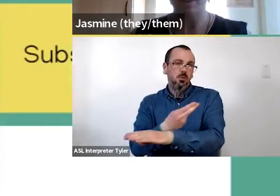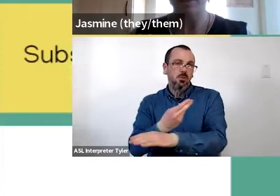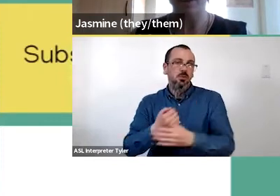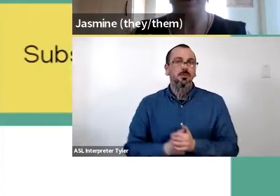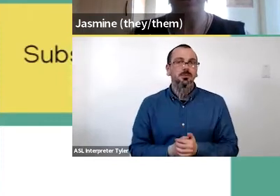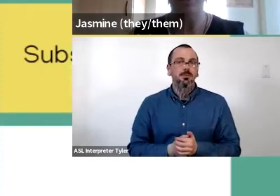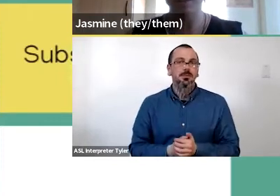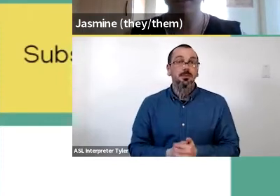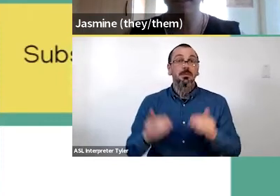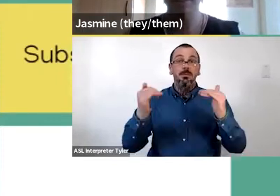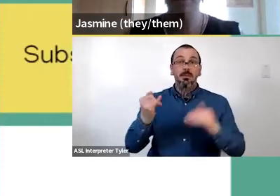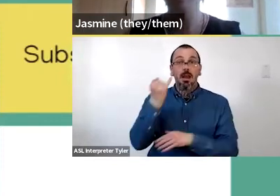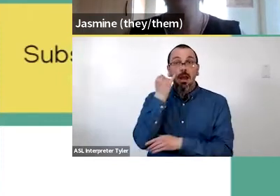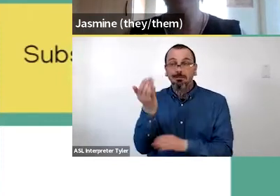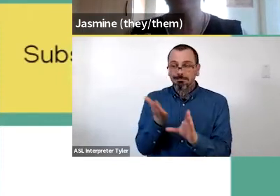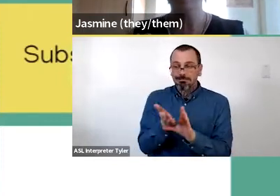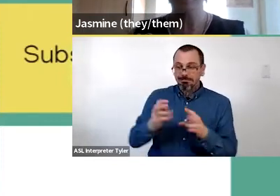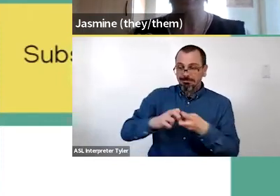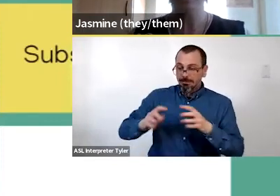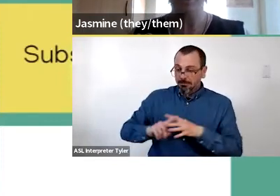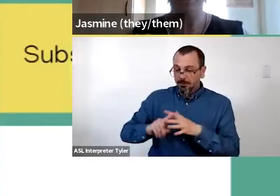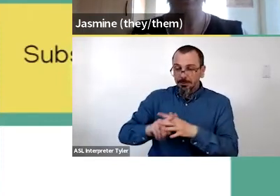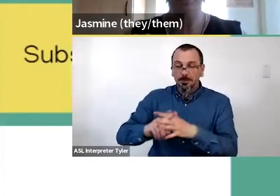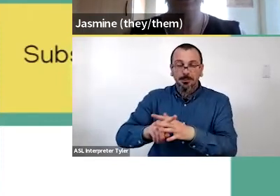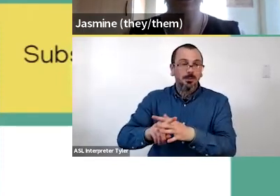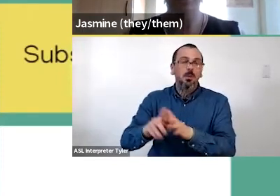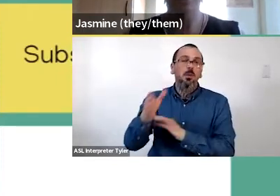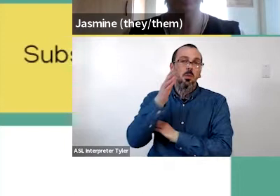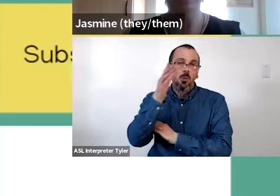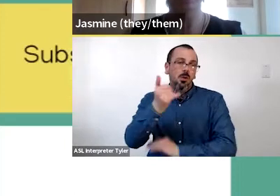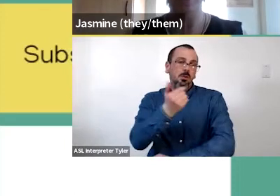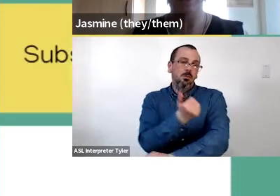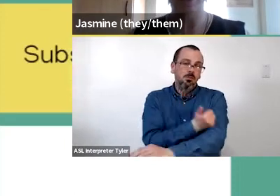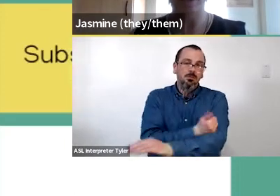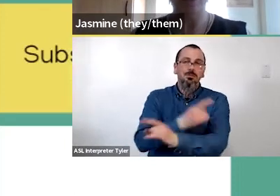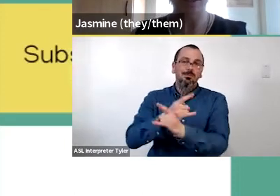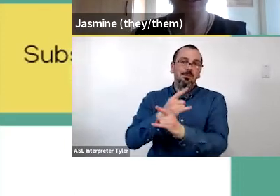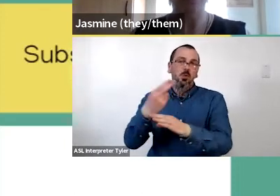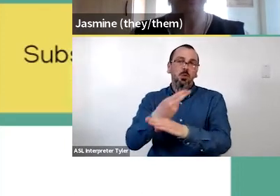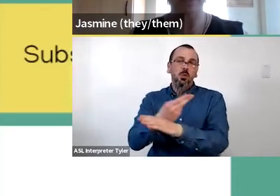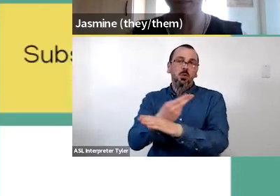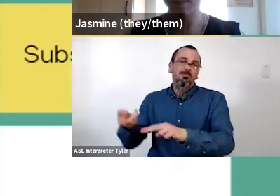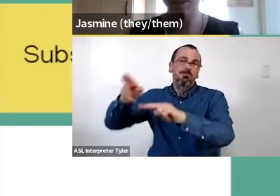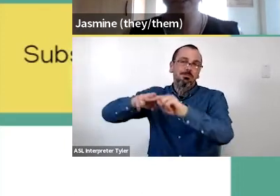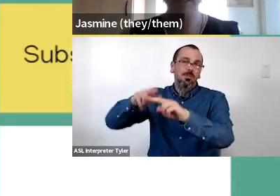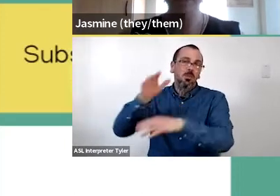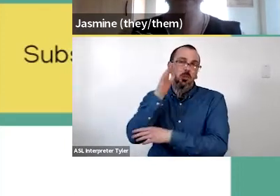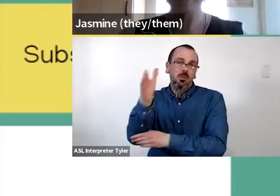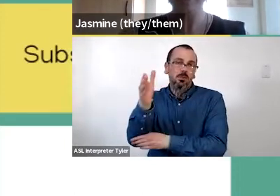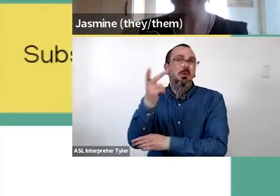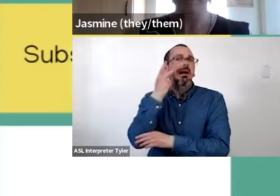more likely they were to have used substances. And similarly, psychological distress was significantly correlated with substance